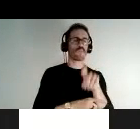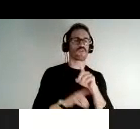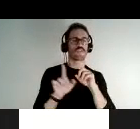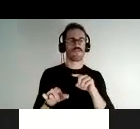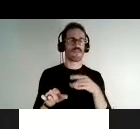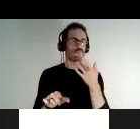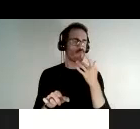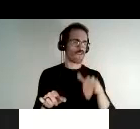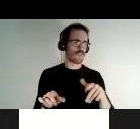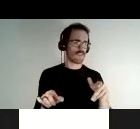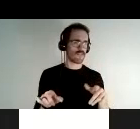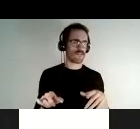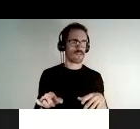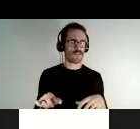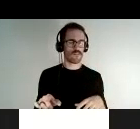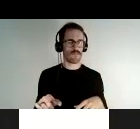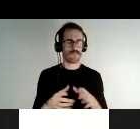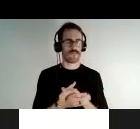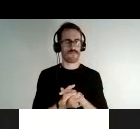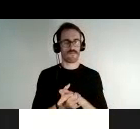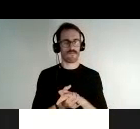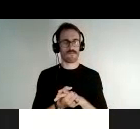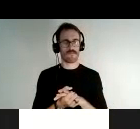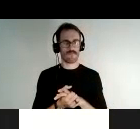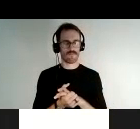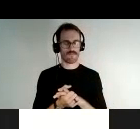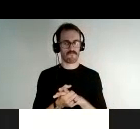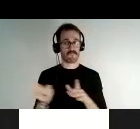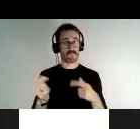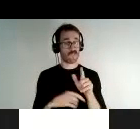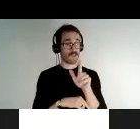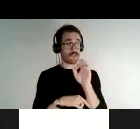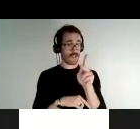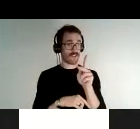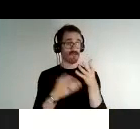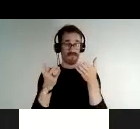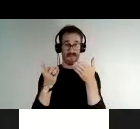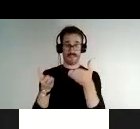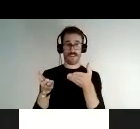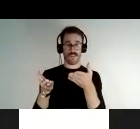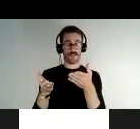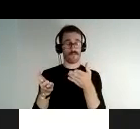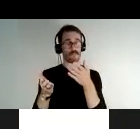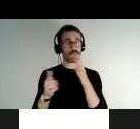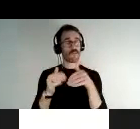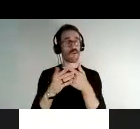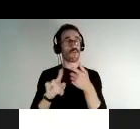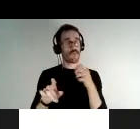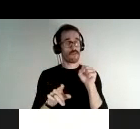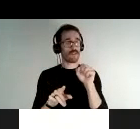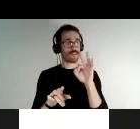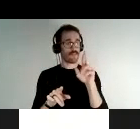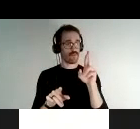videos. Okay, by so all the means. links Okay, so the links are here. so feel free to watch them. Feel free to watch. They're all from Simon Fraser University.